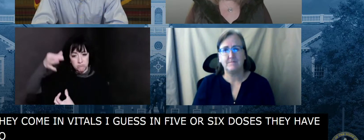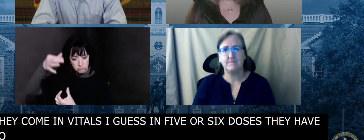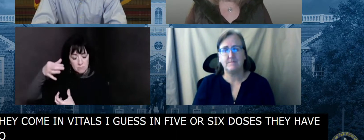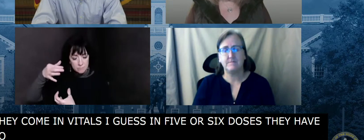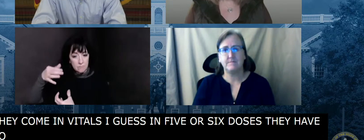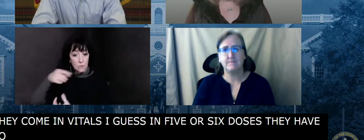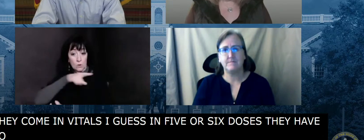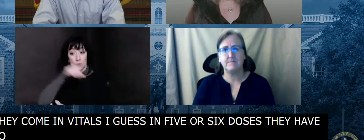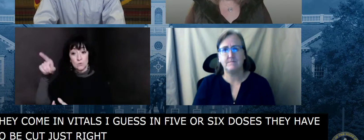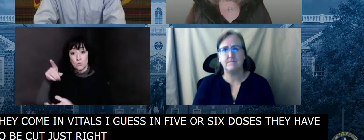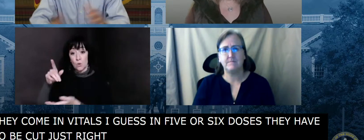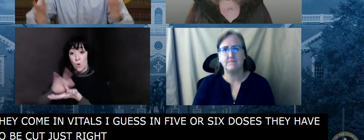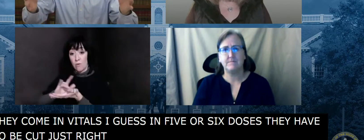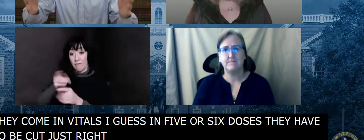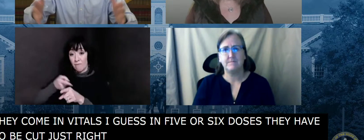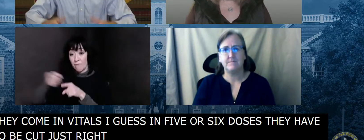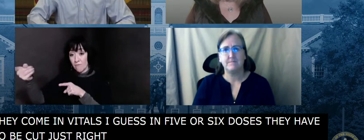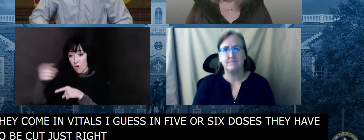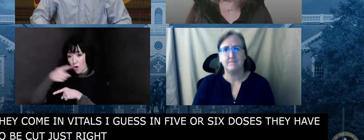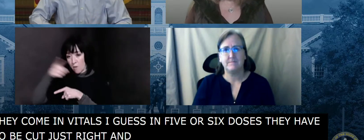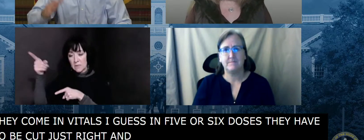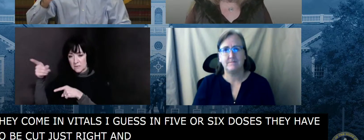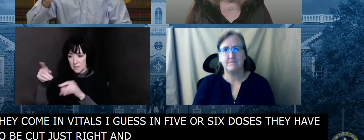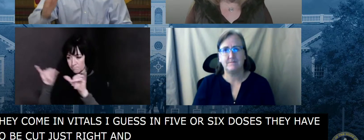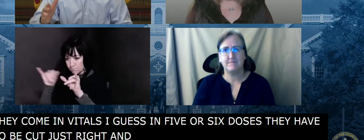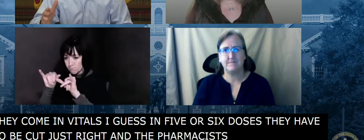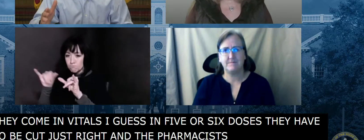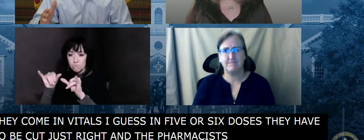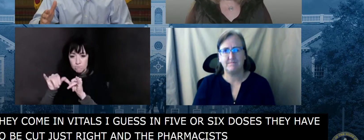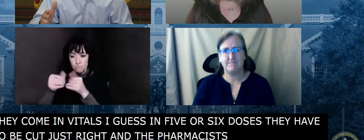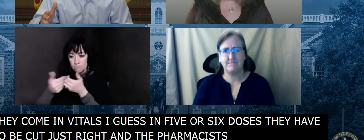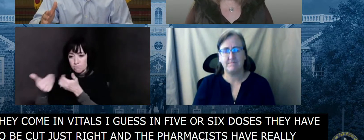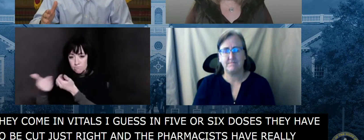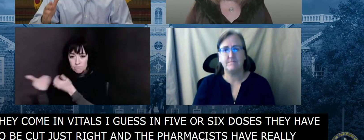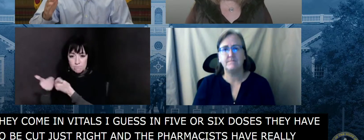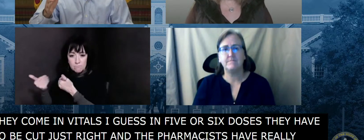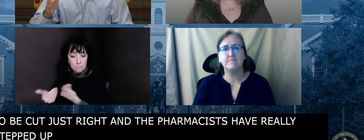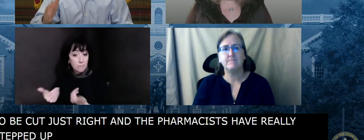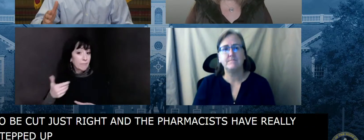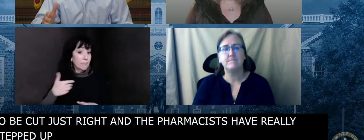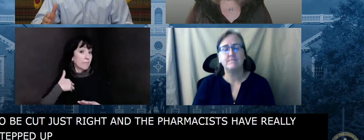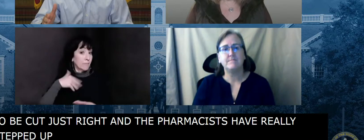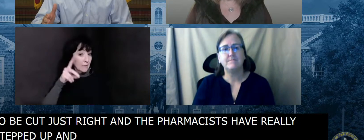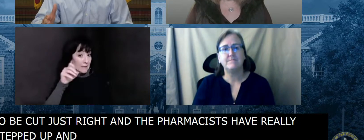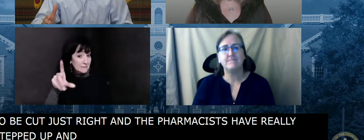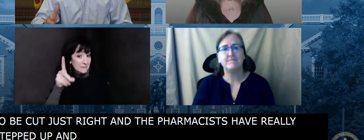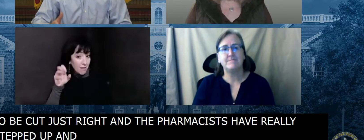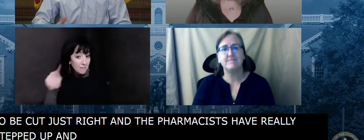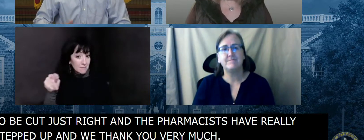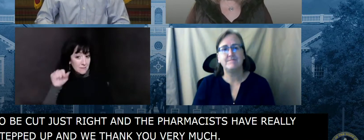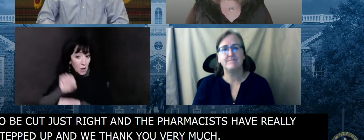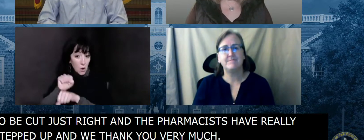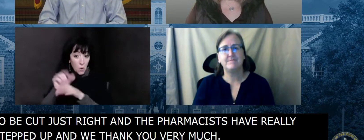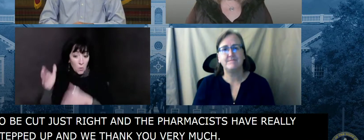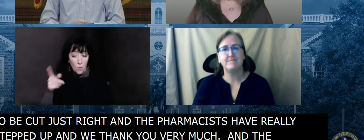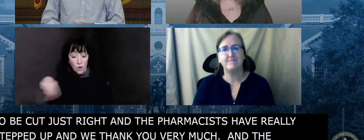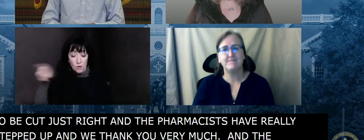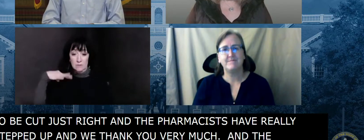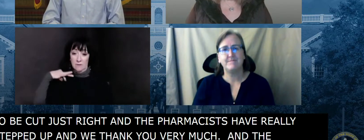stepped up and really helped us with that. We thank you very much. And did I mention the Del.dot workers who really came up big for us as